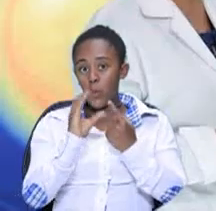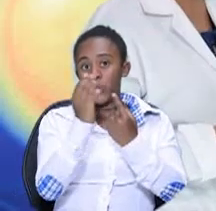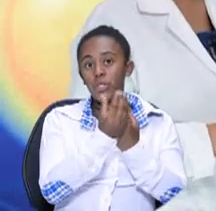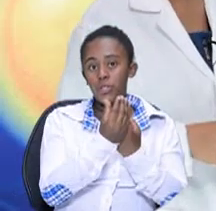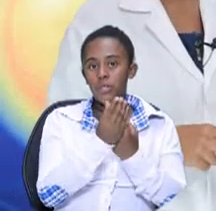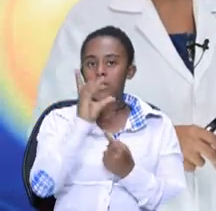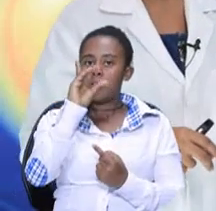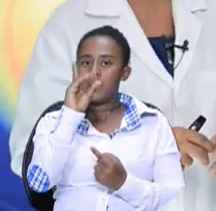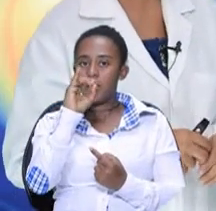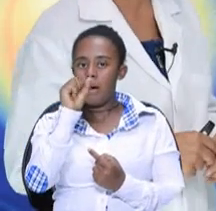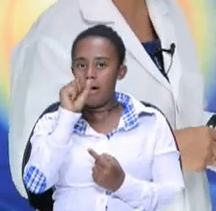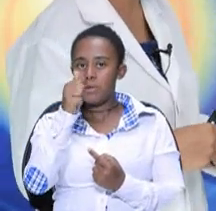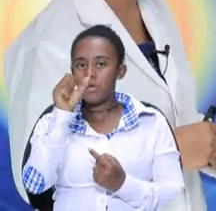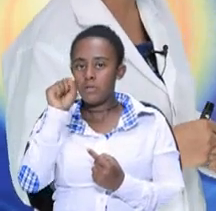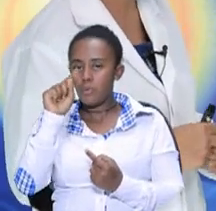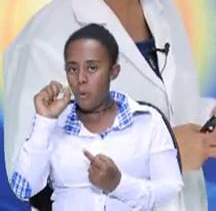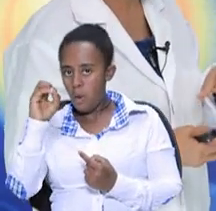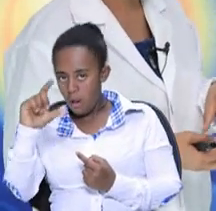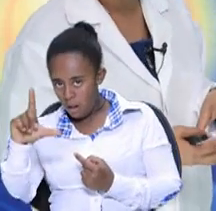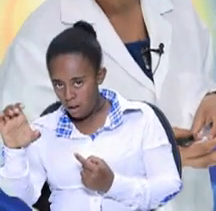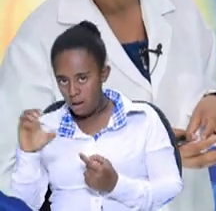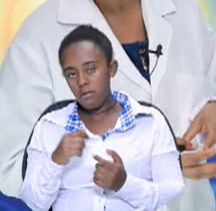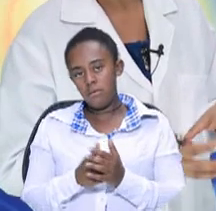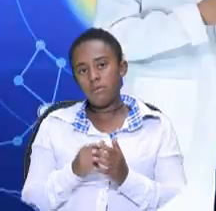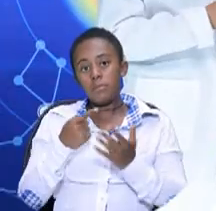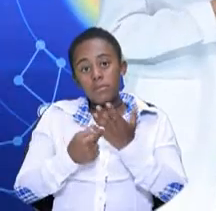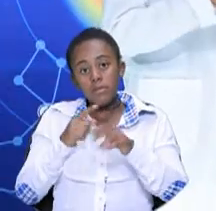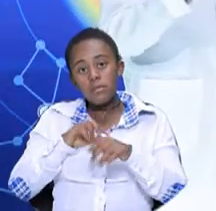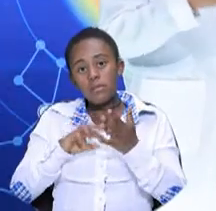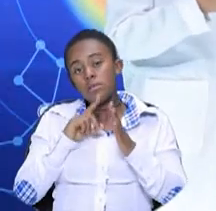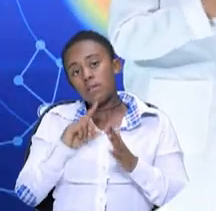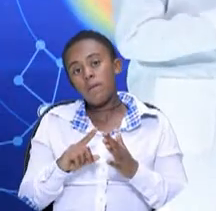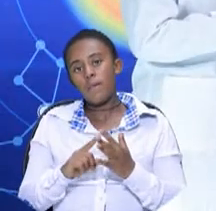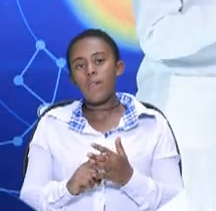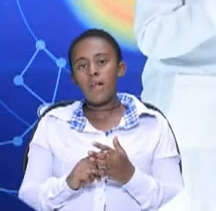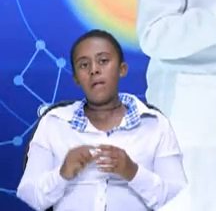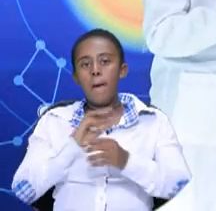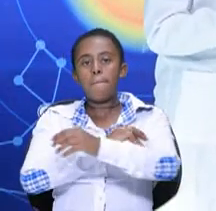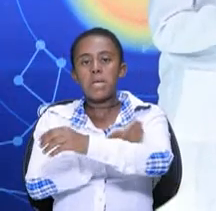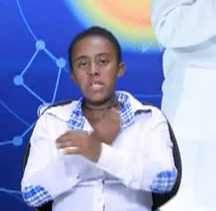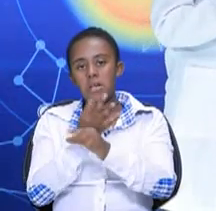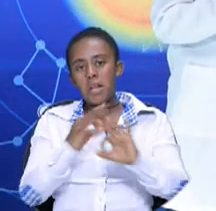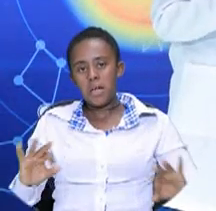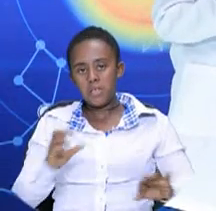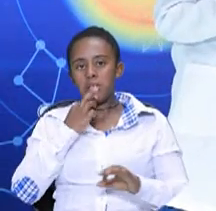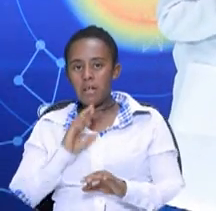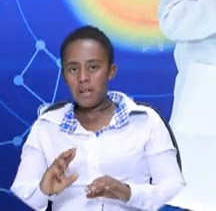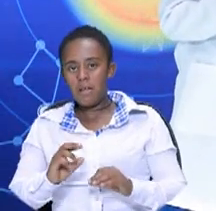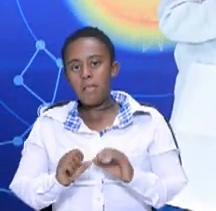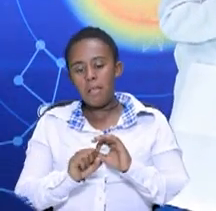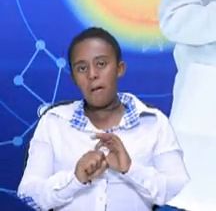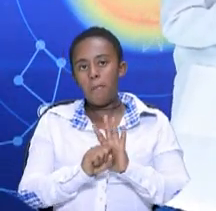condition diastole. We call it diastole, and at this time, since the muscles are relaxed, the